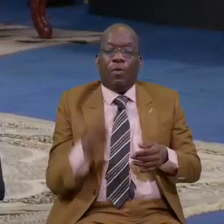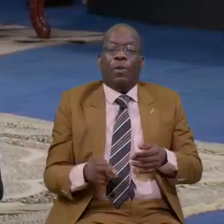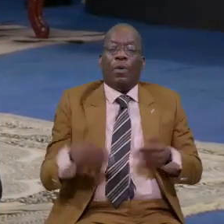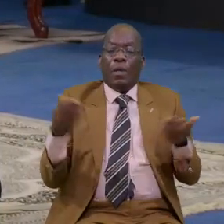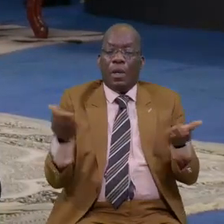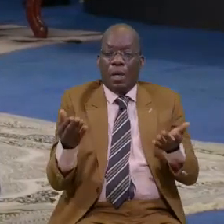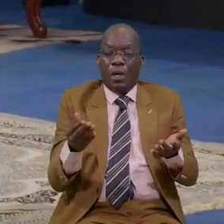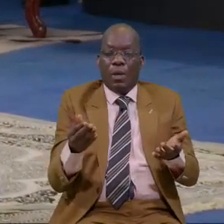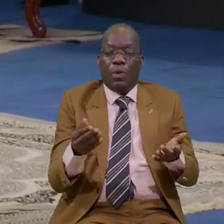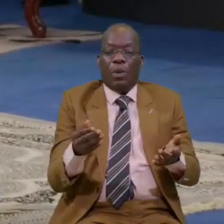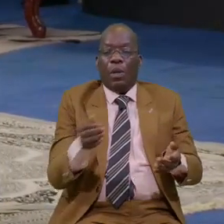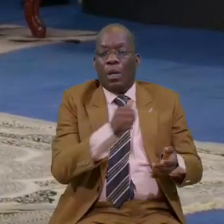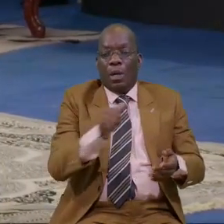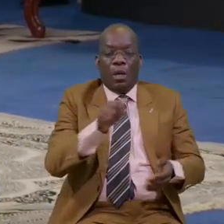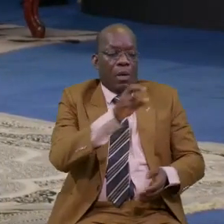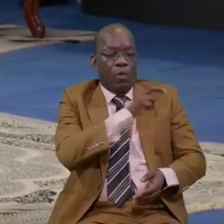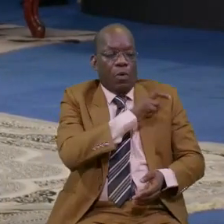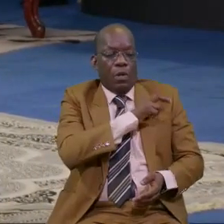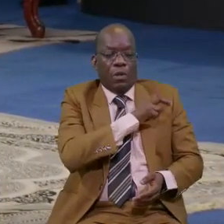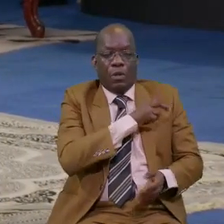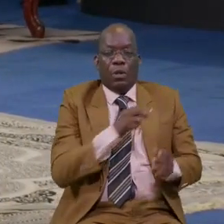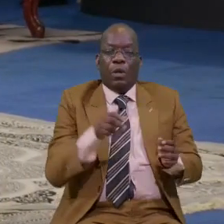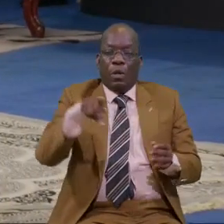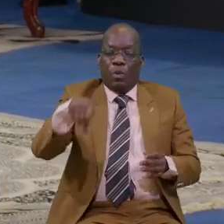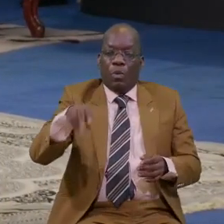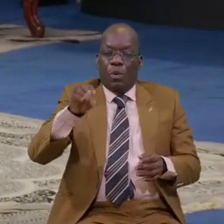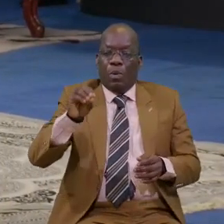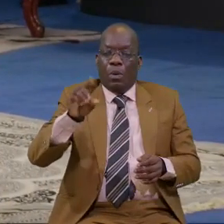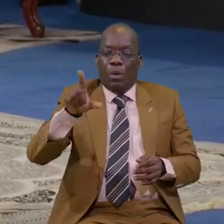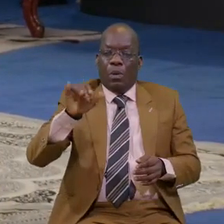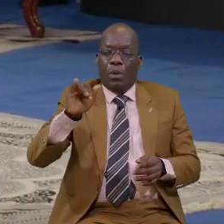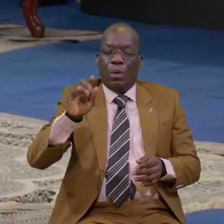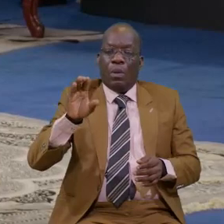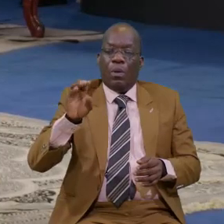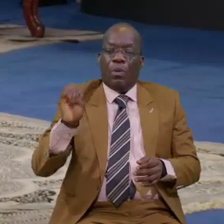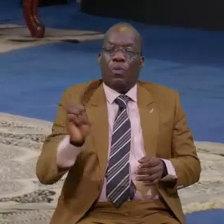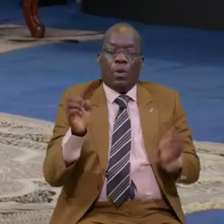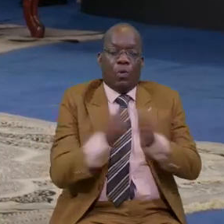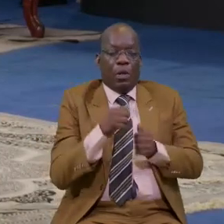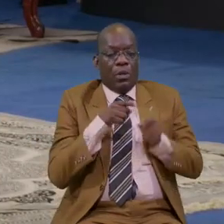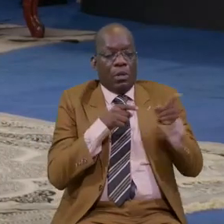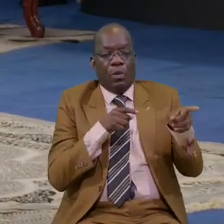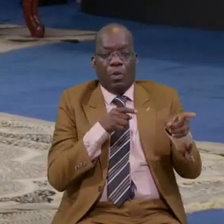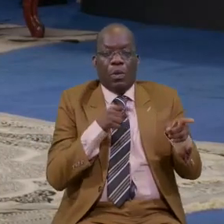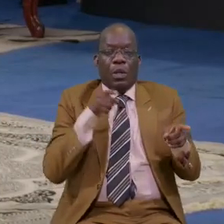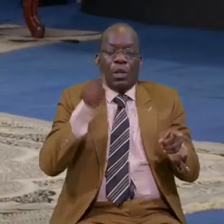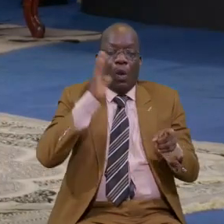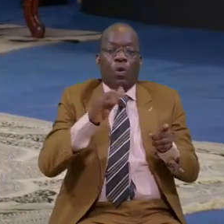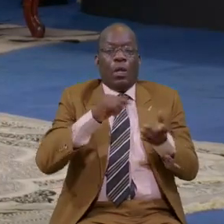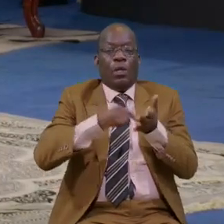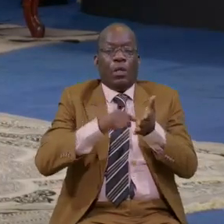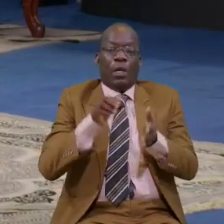policeman with him. He'll check himself. He's not going to do the